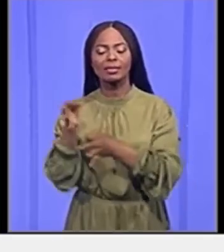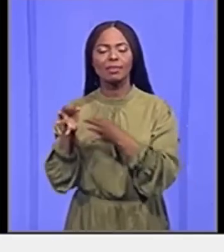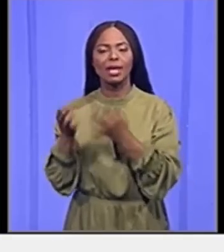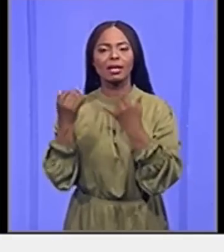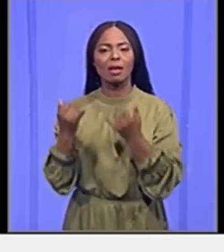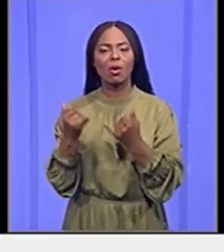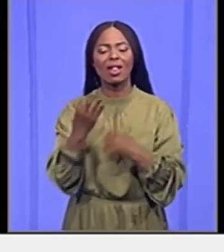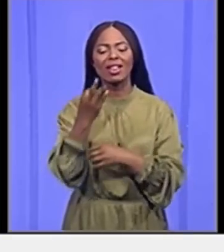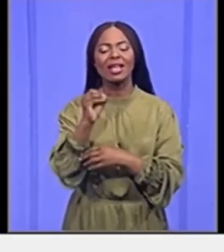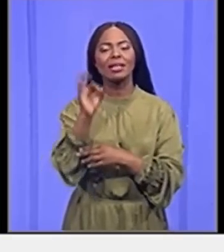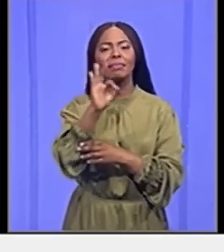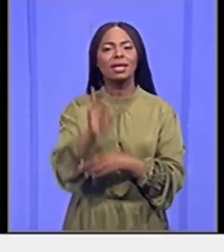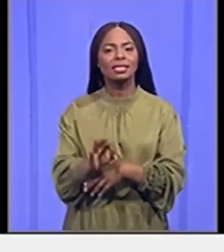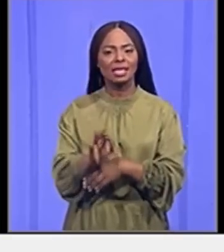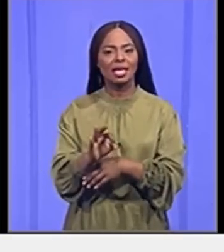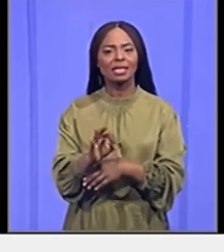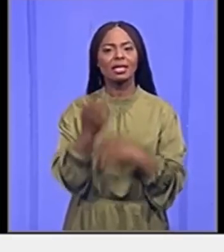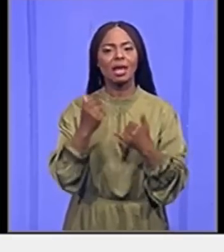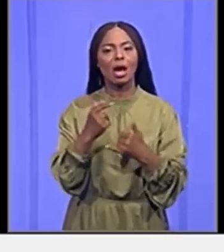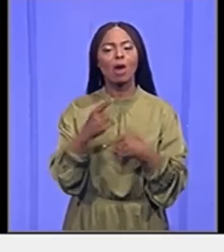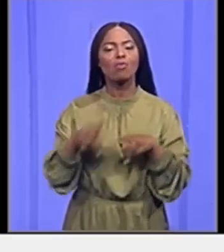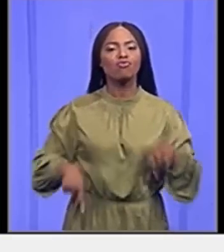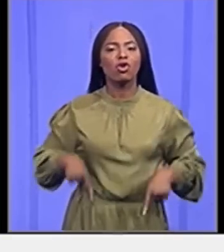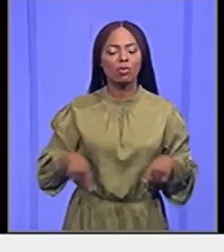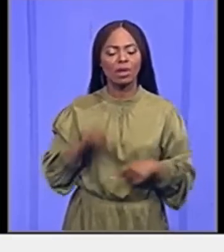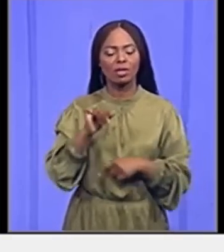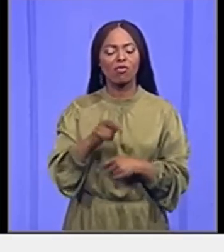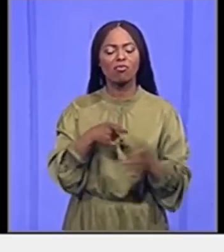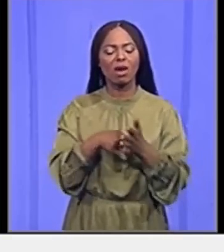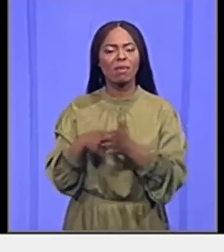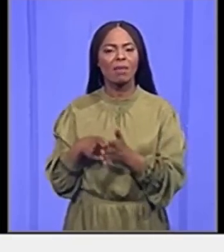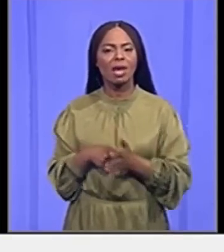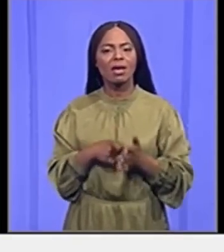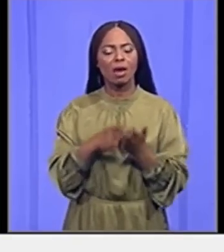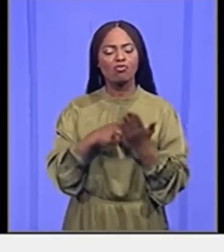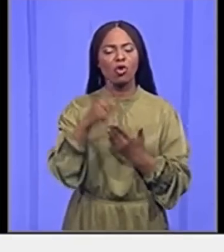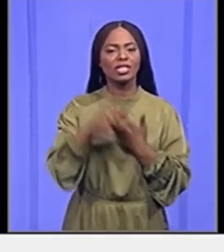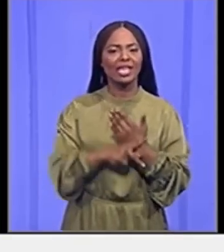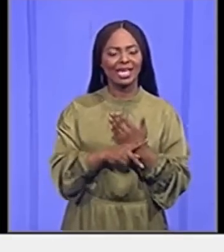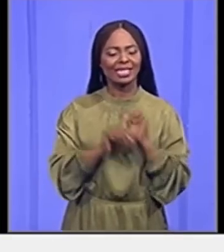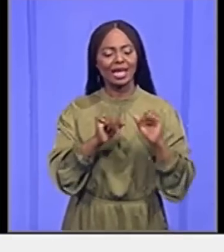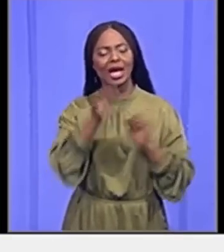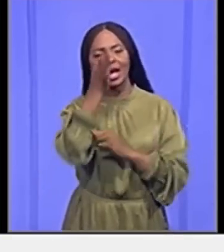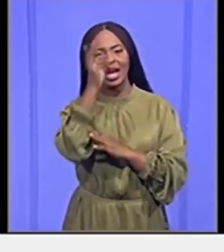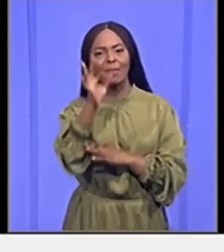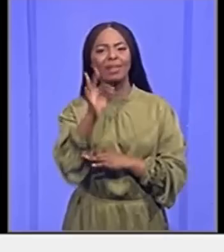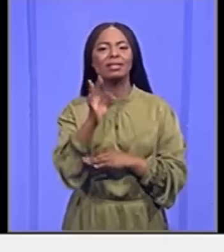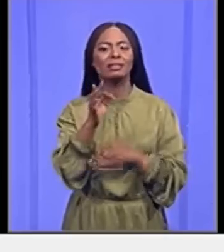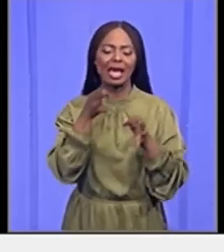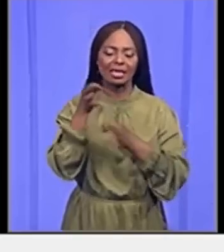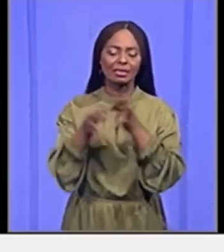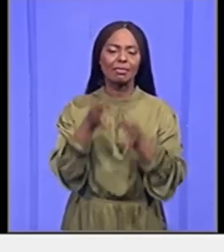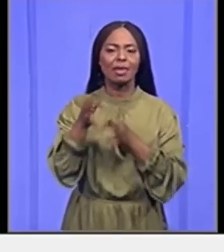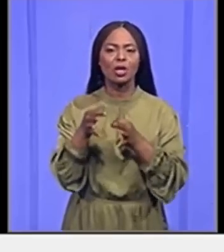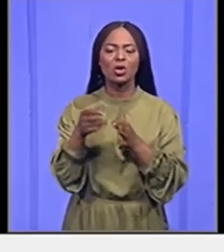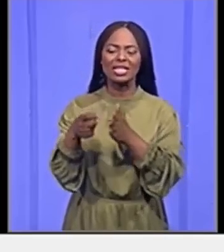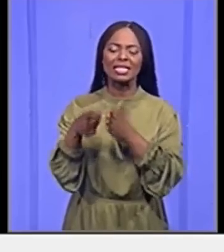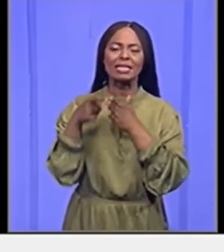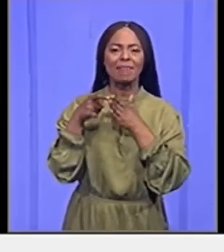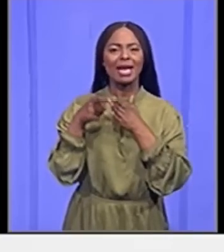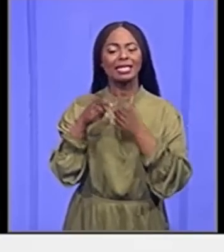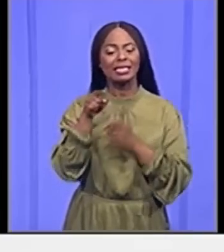the 30% in procurement of government projects is all about. Not that you are demanding it and whatever,